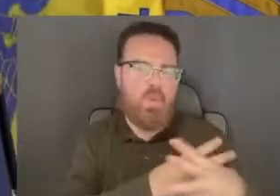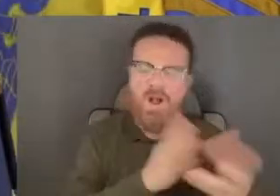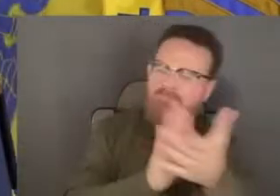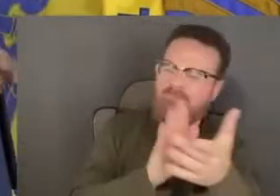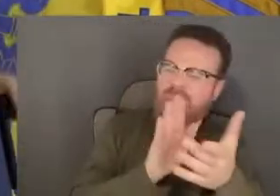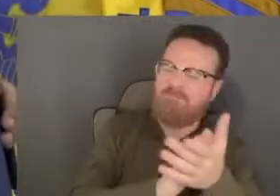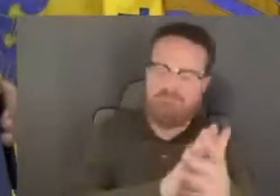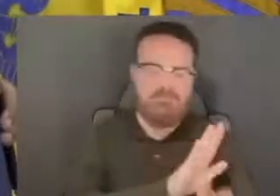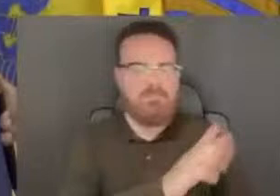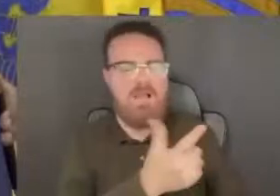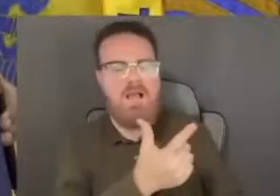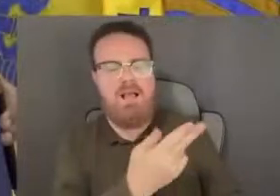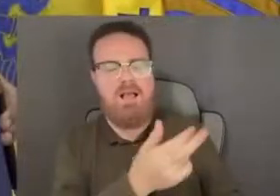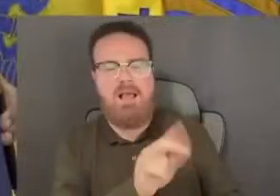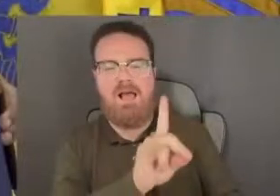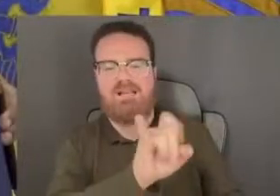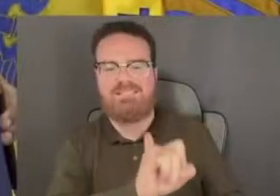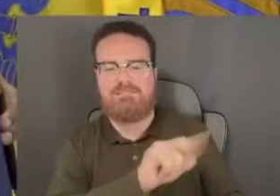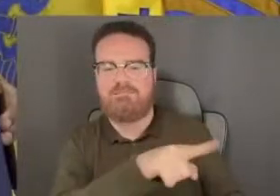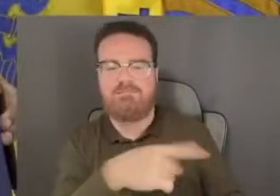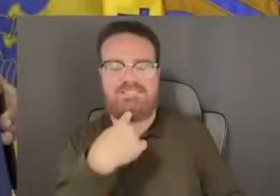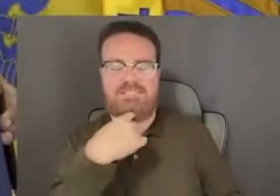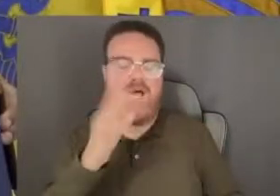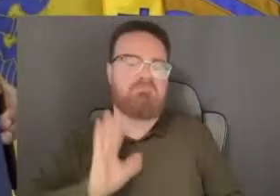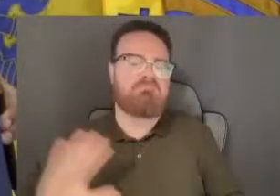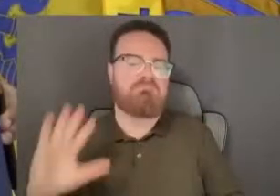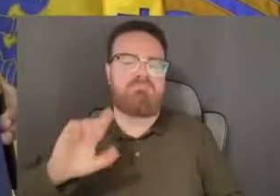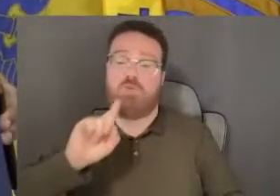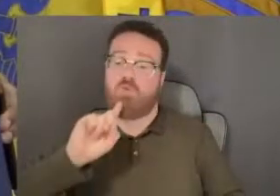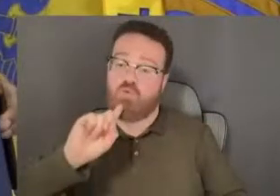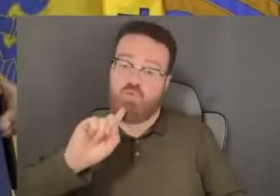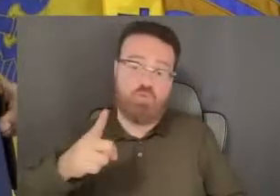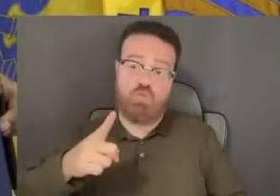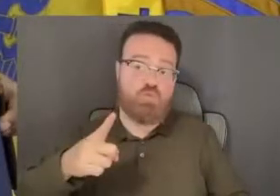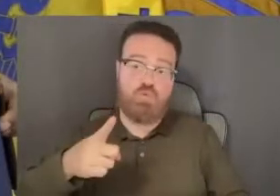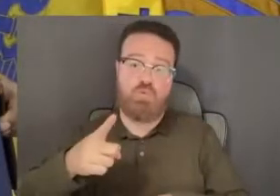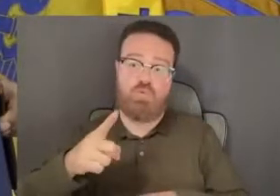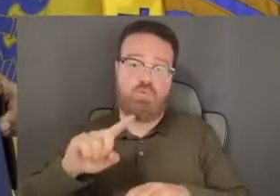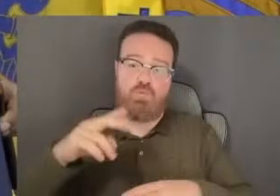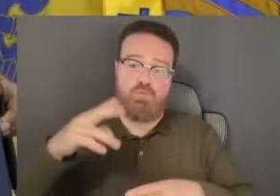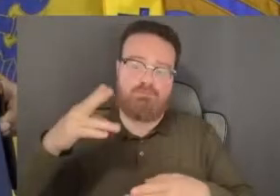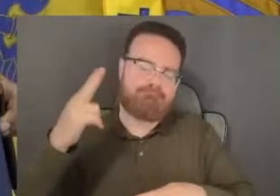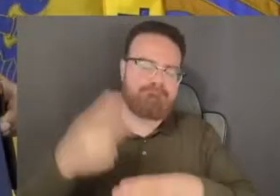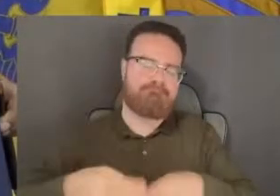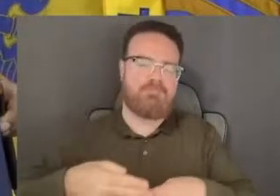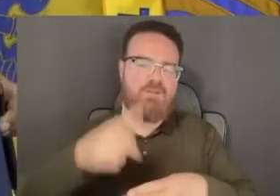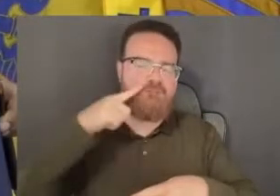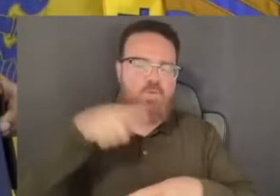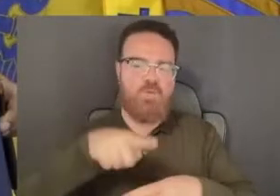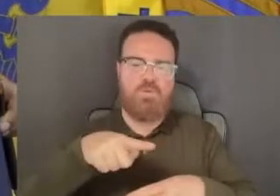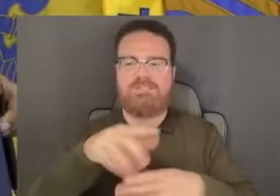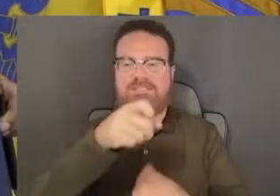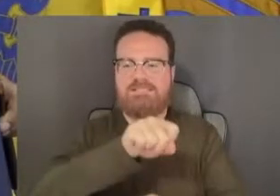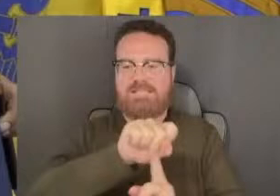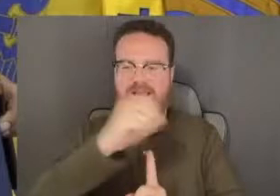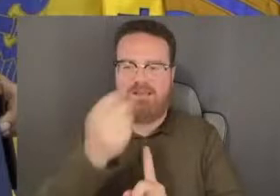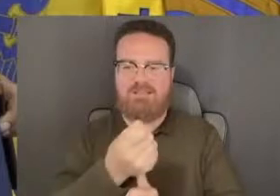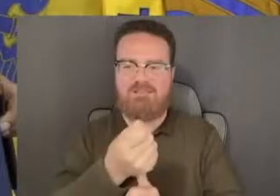the true mark of a society can be found in how it treats its most vulnerable